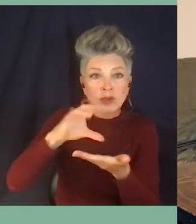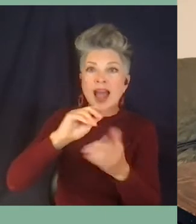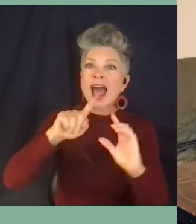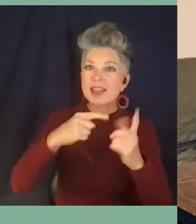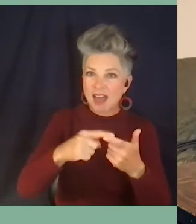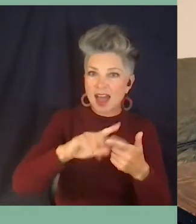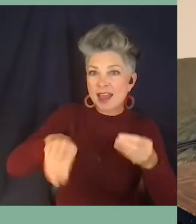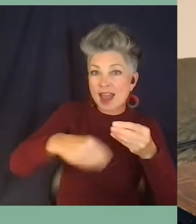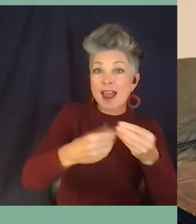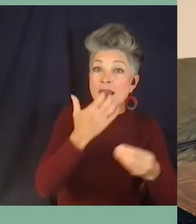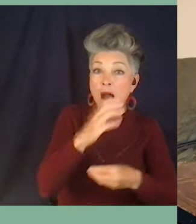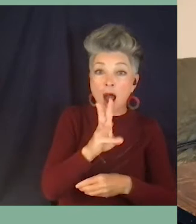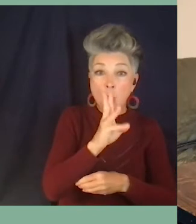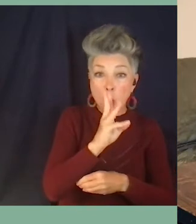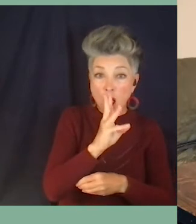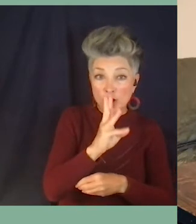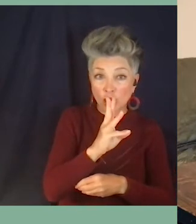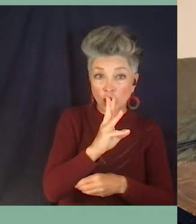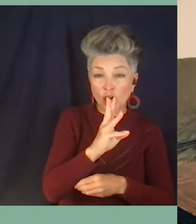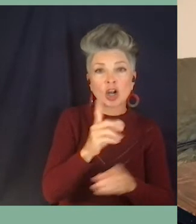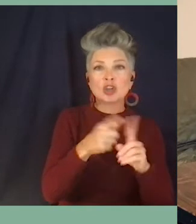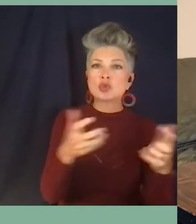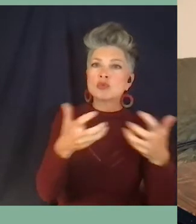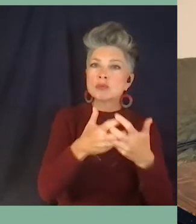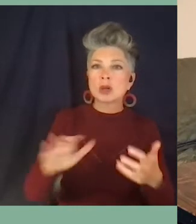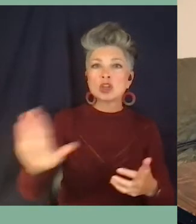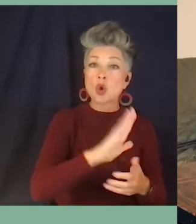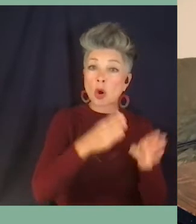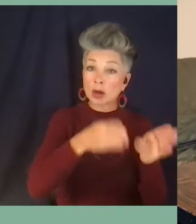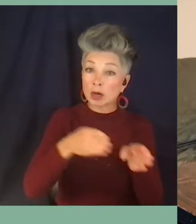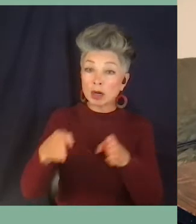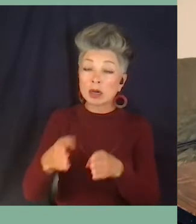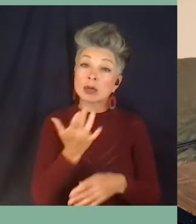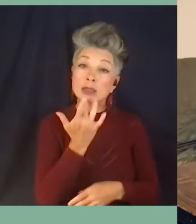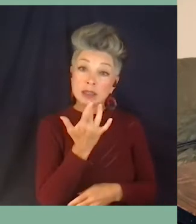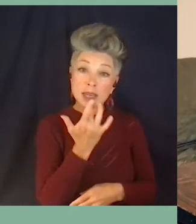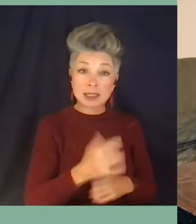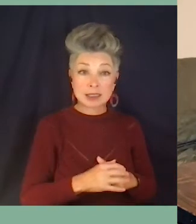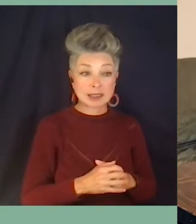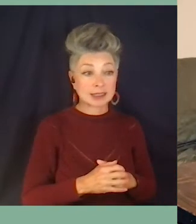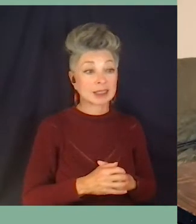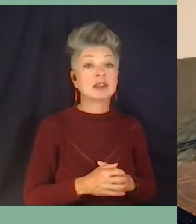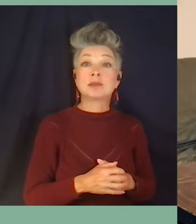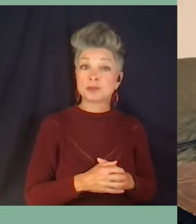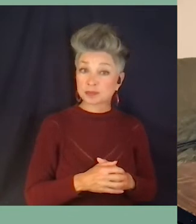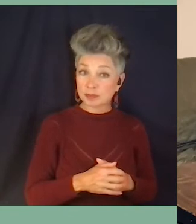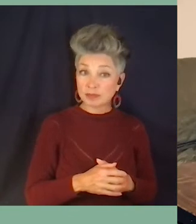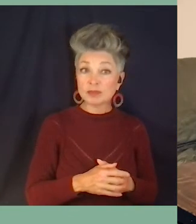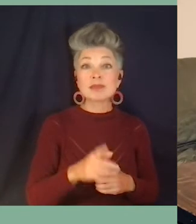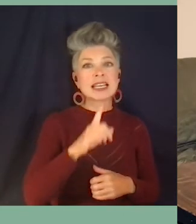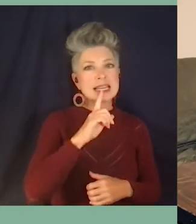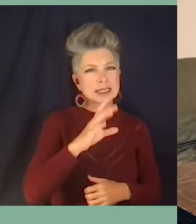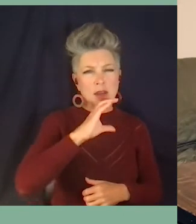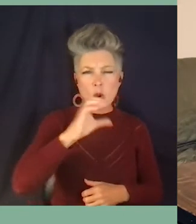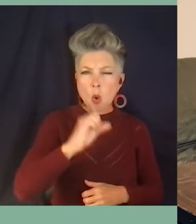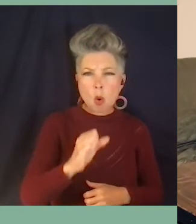and diluted with hot water to feed a personal taste. It is an